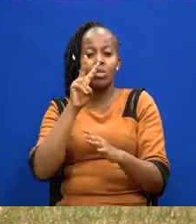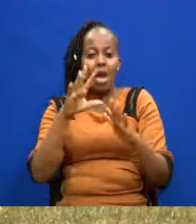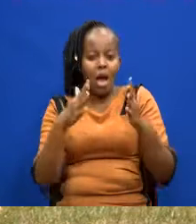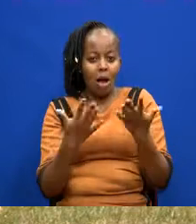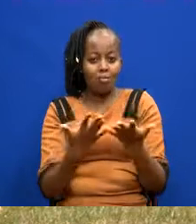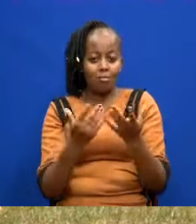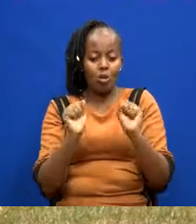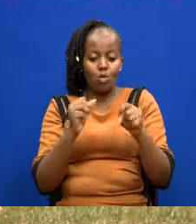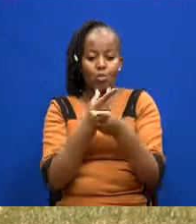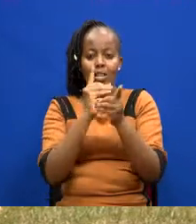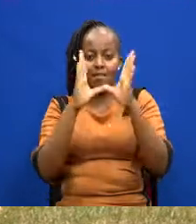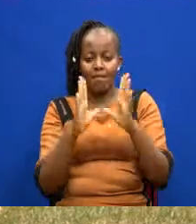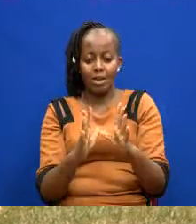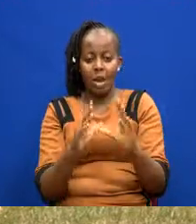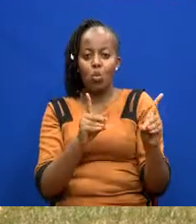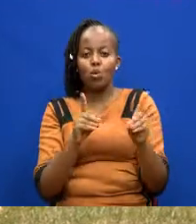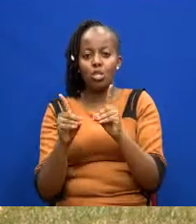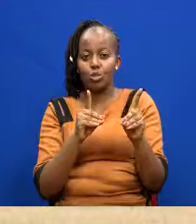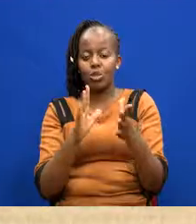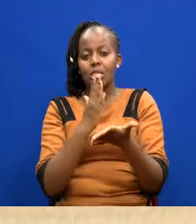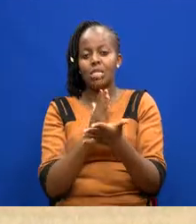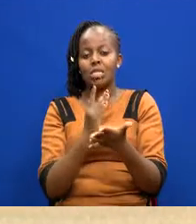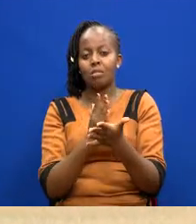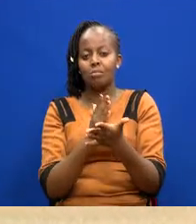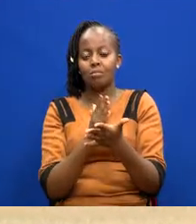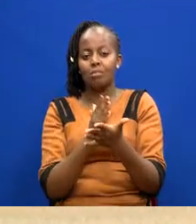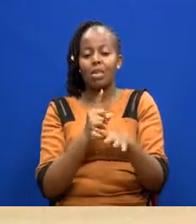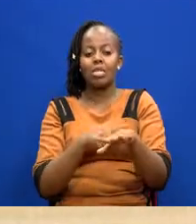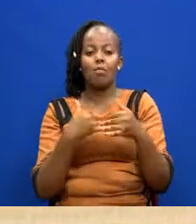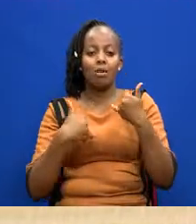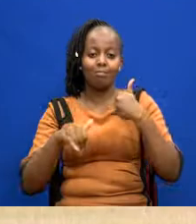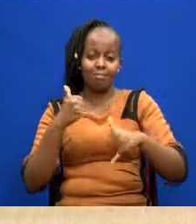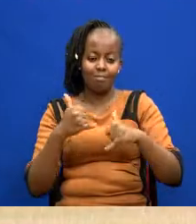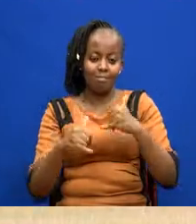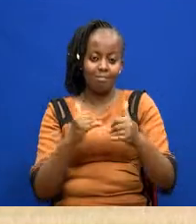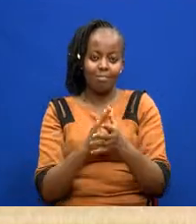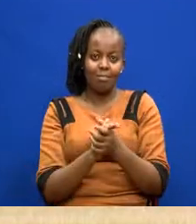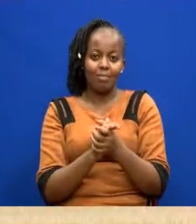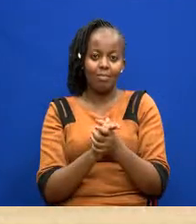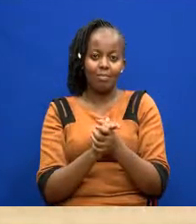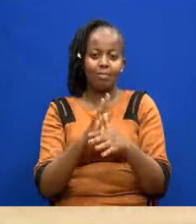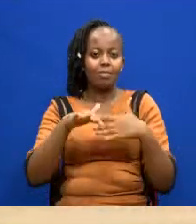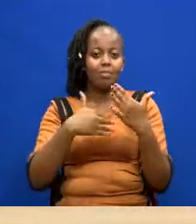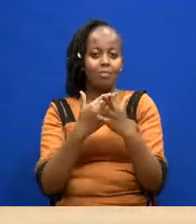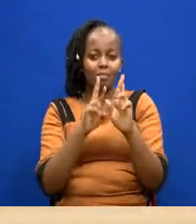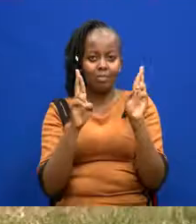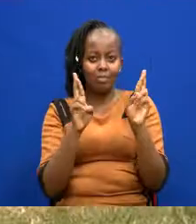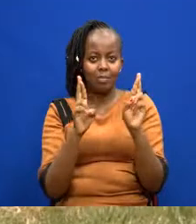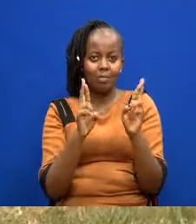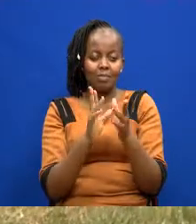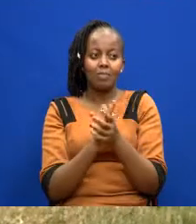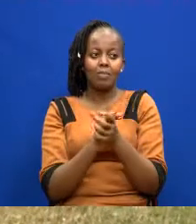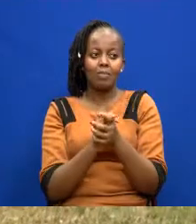situation how a defender will react to that game situation. Brilliant. Boys, Yeah. come